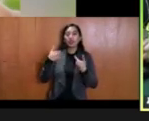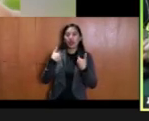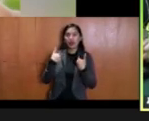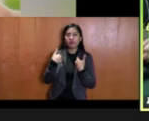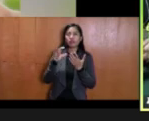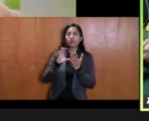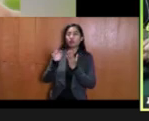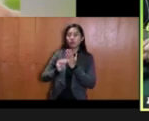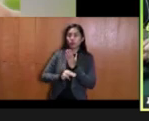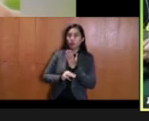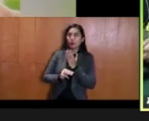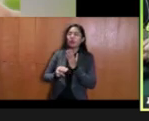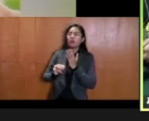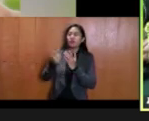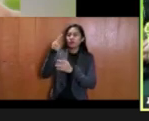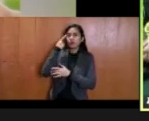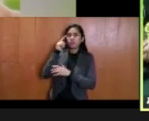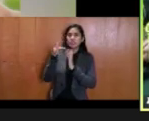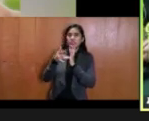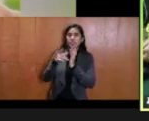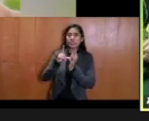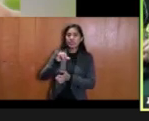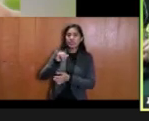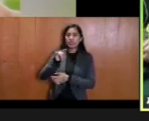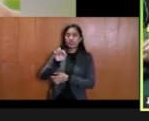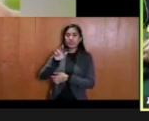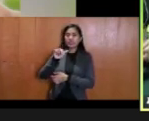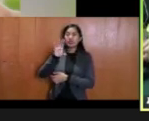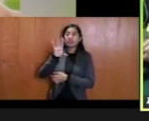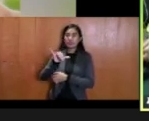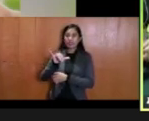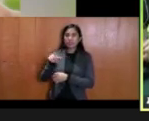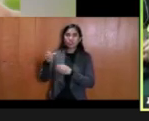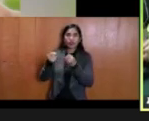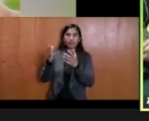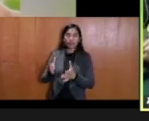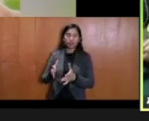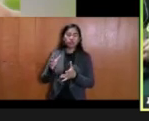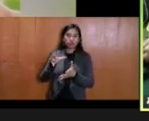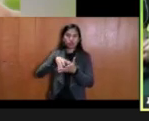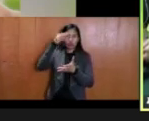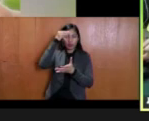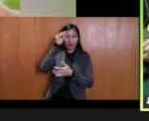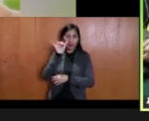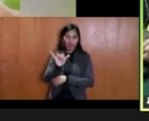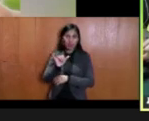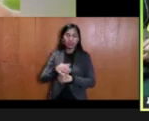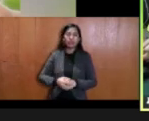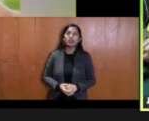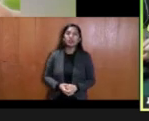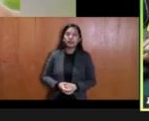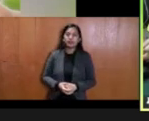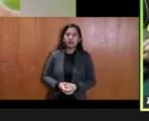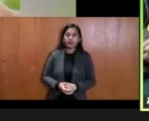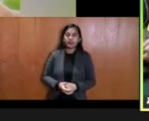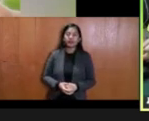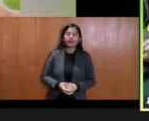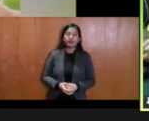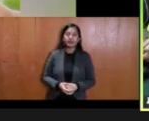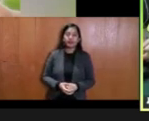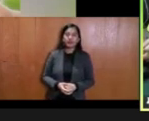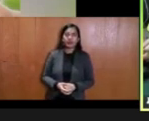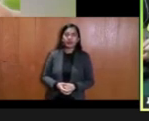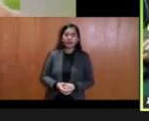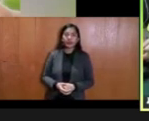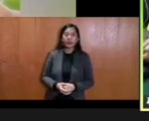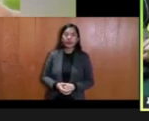So they took Microsoft's digital literacy program, which is very, very good, and then pushed it out in small bite-sized ways. So